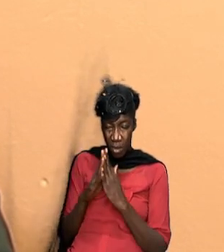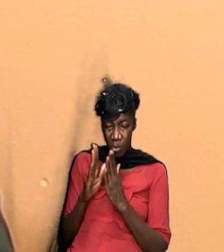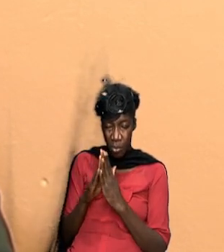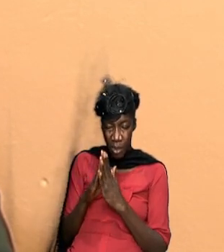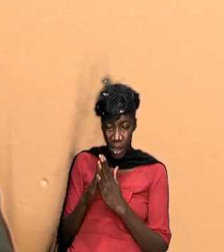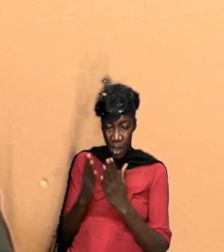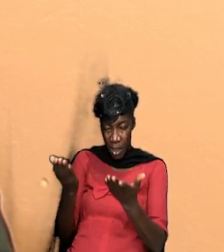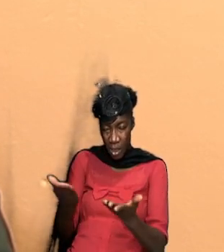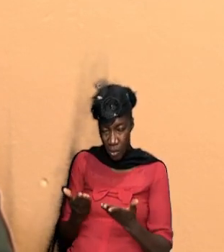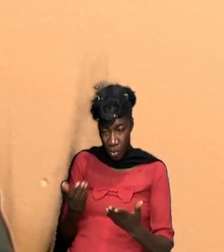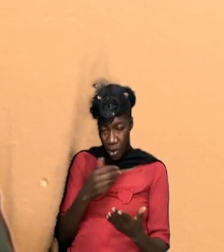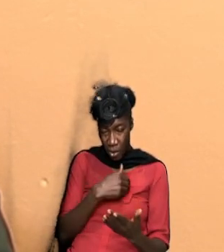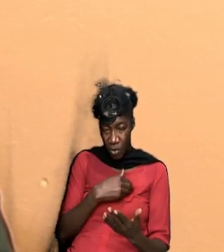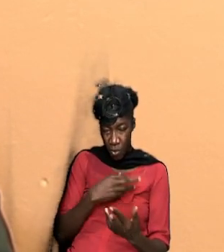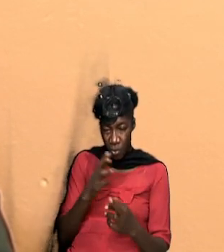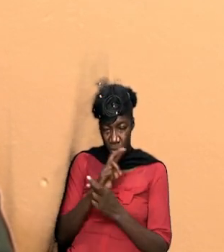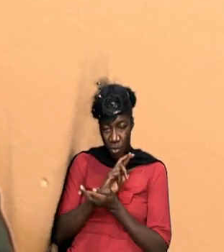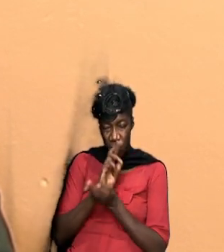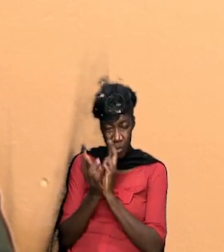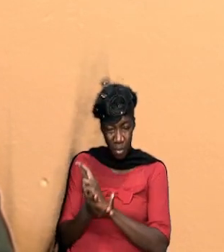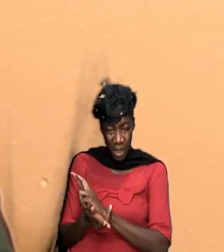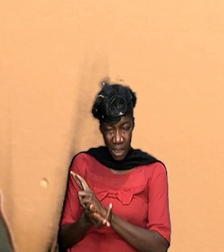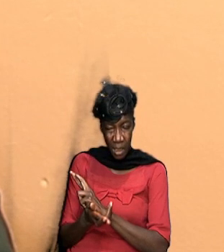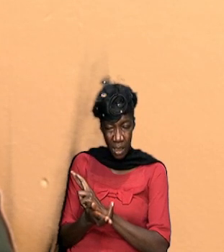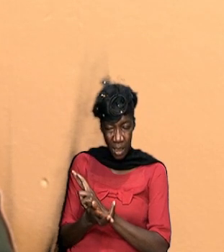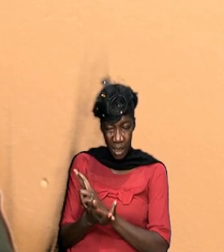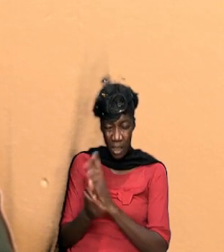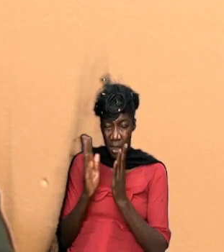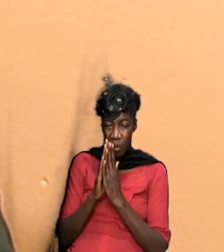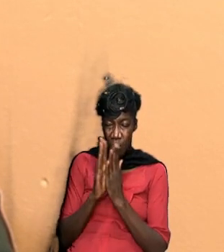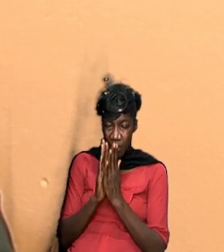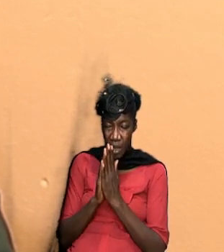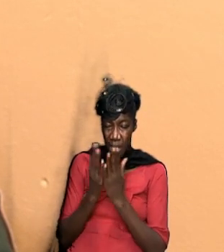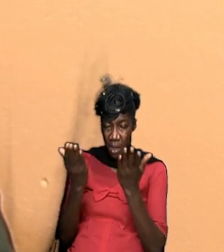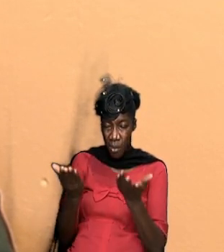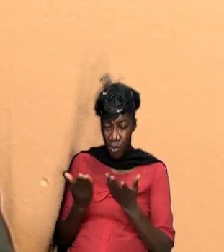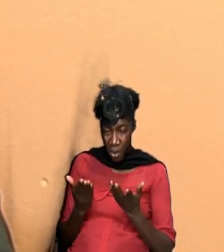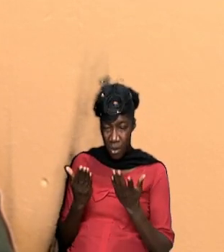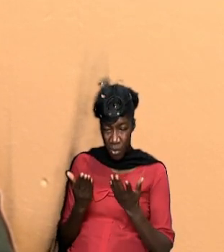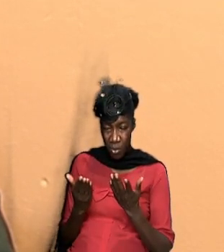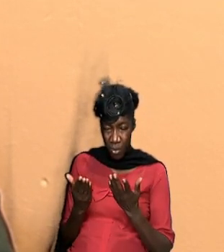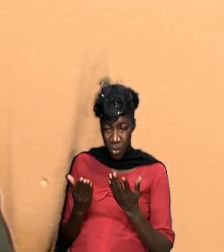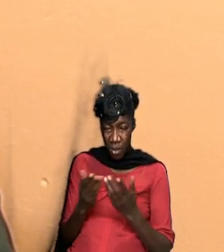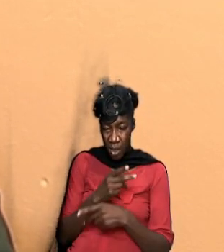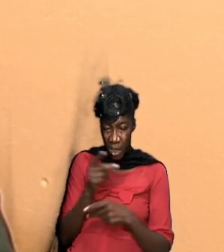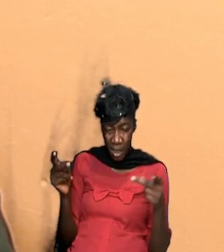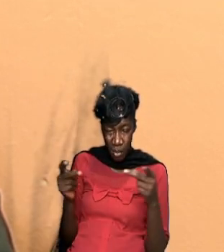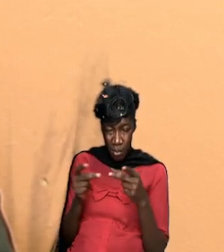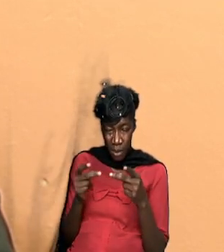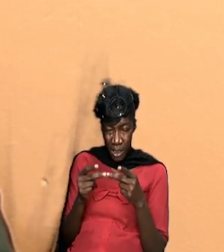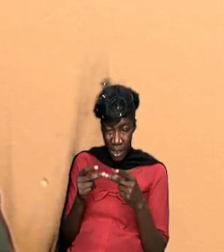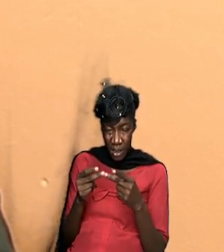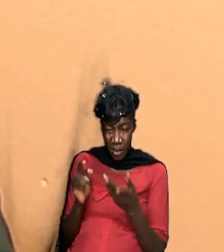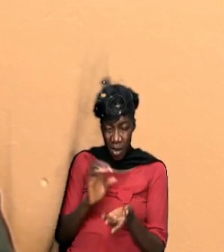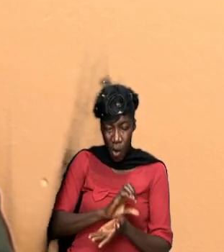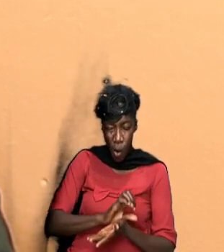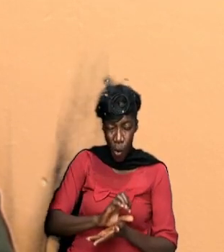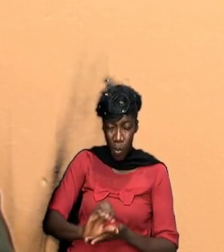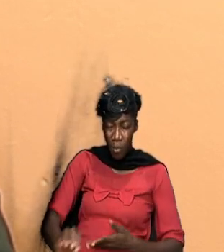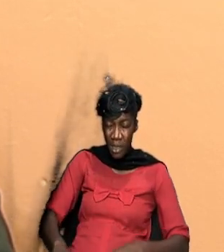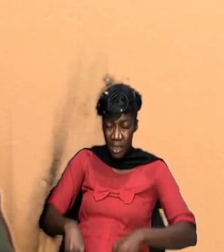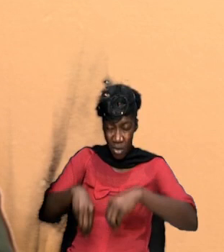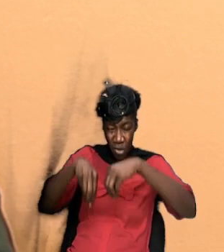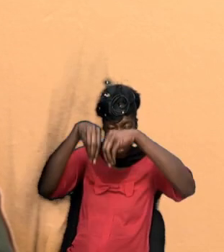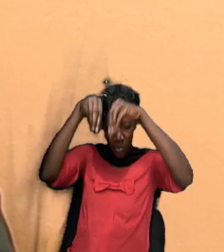you'll bring souls to repentance. We pray, mighty God, that you'll bring us to the point where we are completely surrendered to